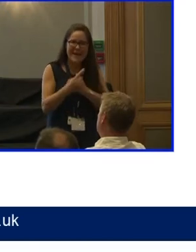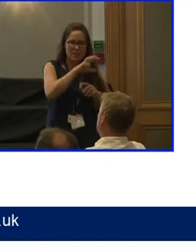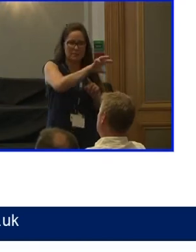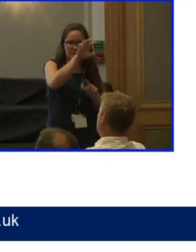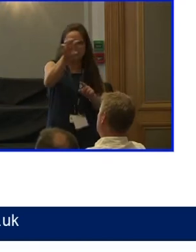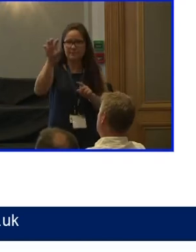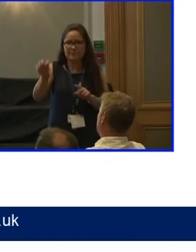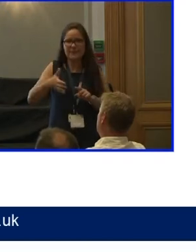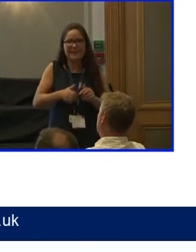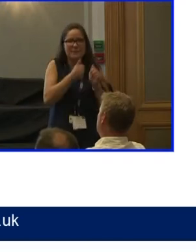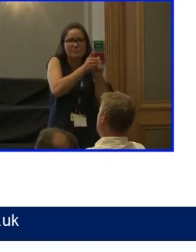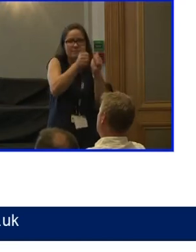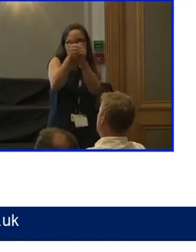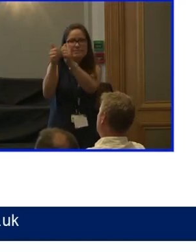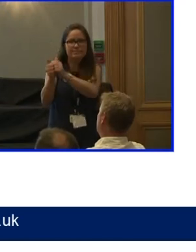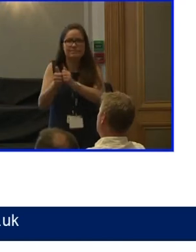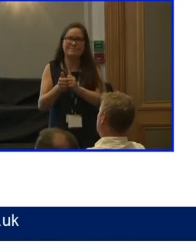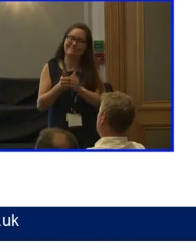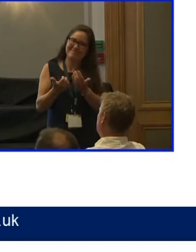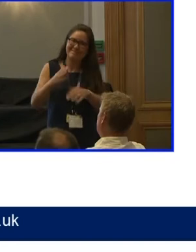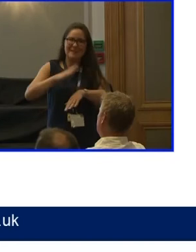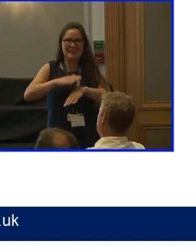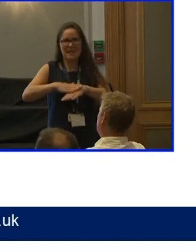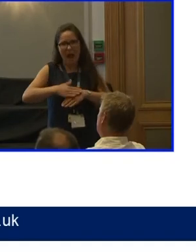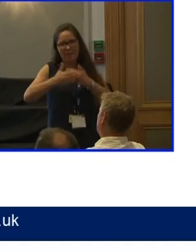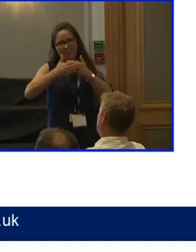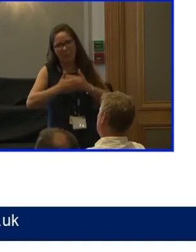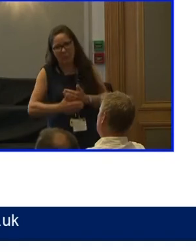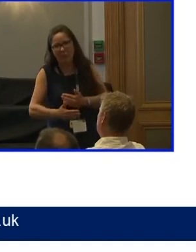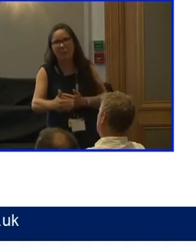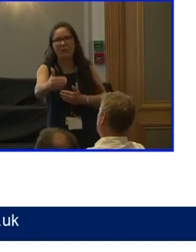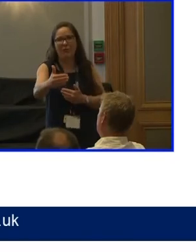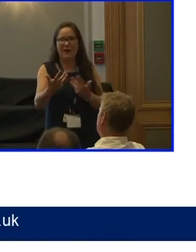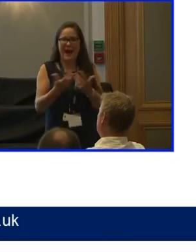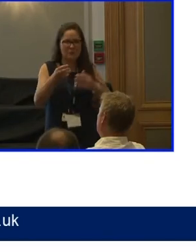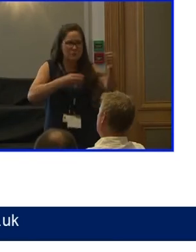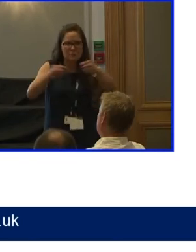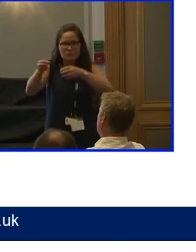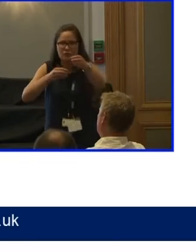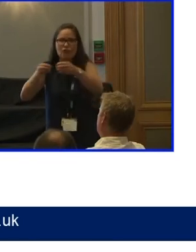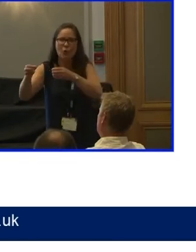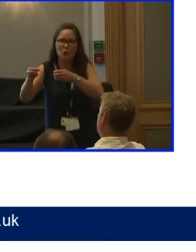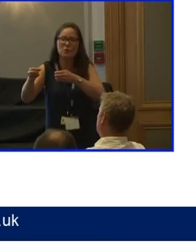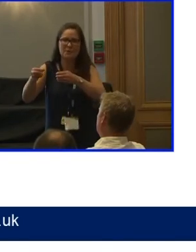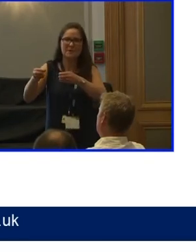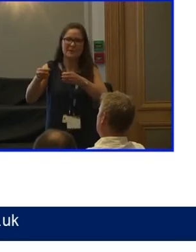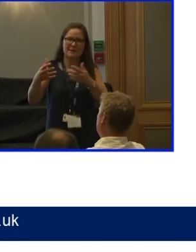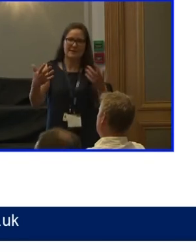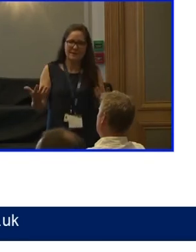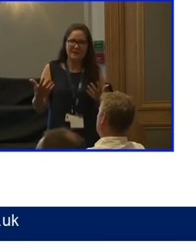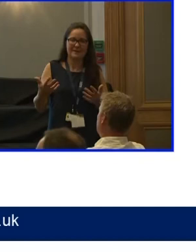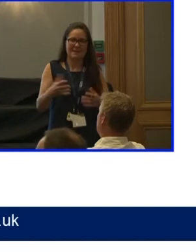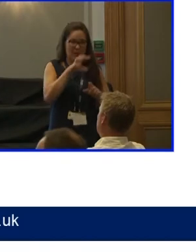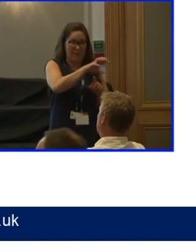take different amounts of time. And sometimes, depending on how many participants need to be recruited, it can be that additional sites will be recruited,